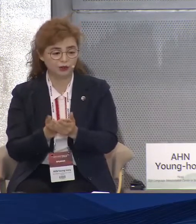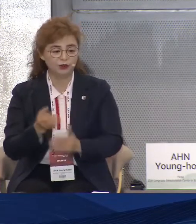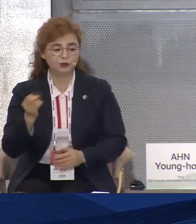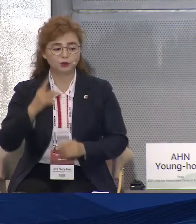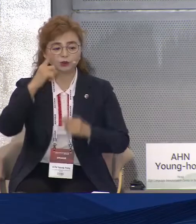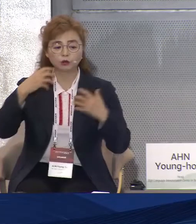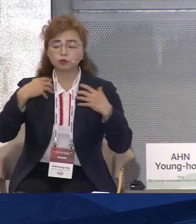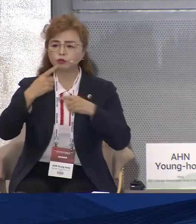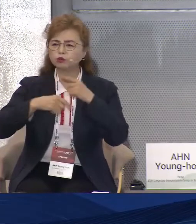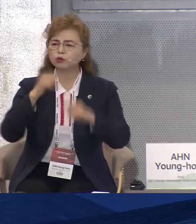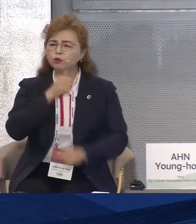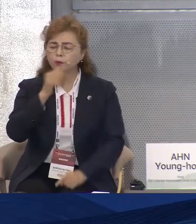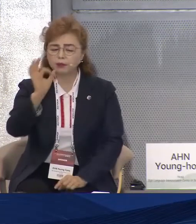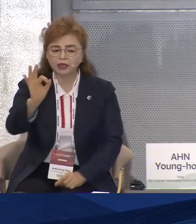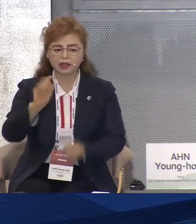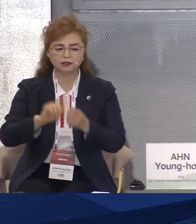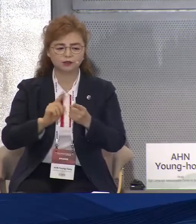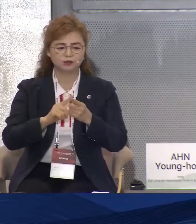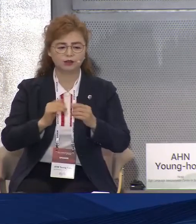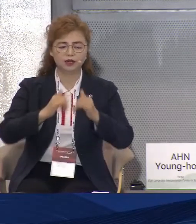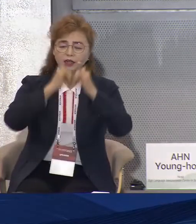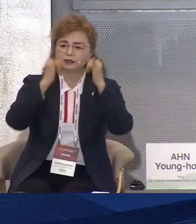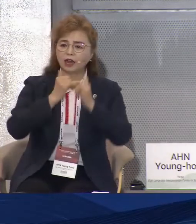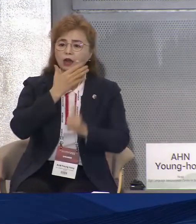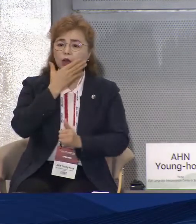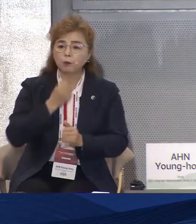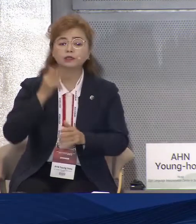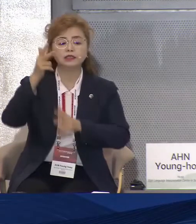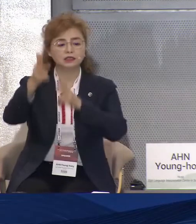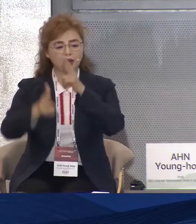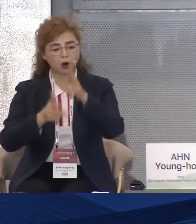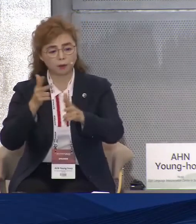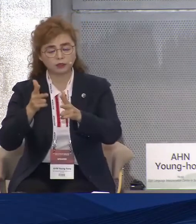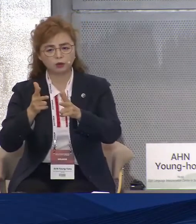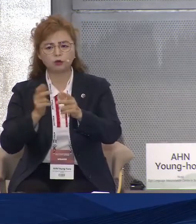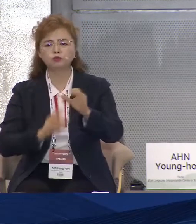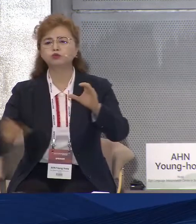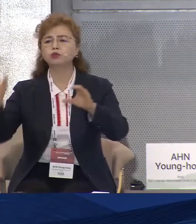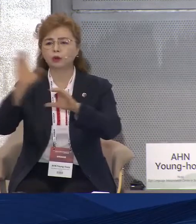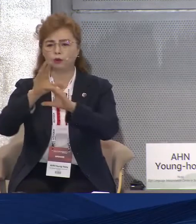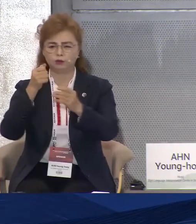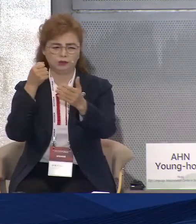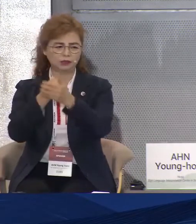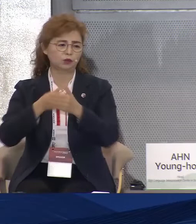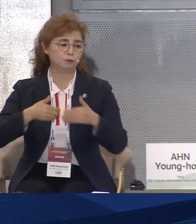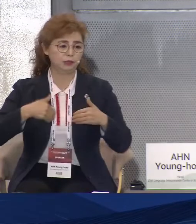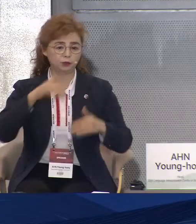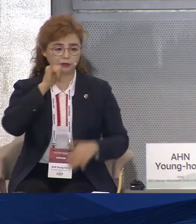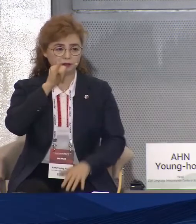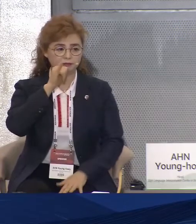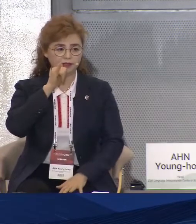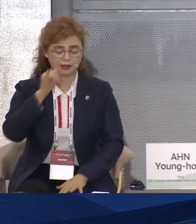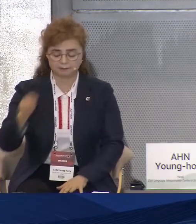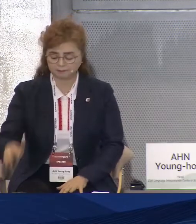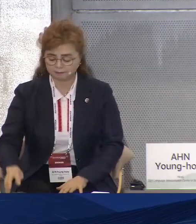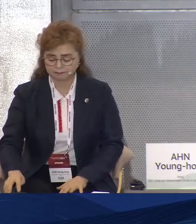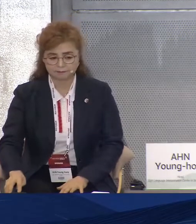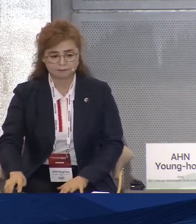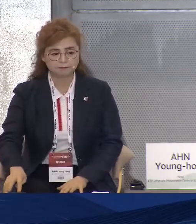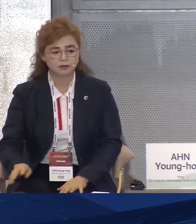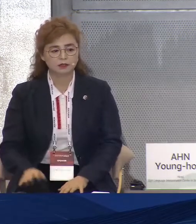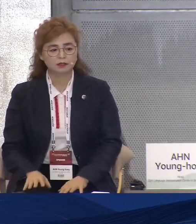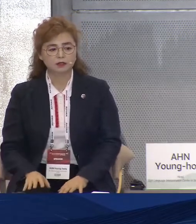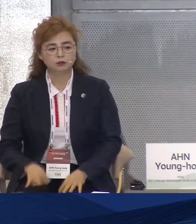the relevant institutions. Again, the government should set aside sign language interpreting budget to social